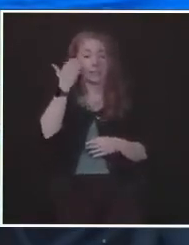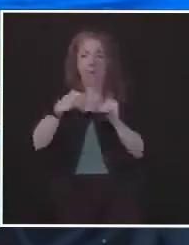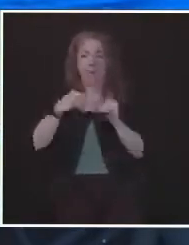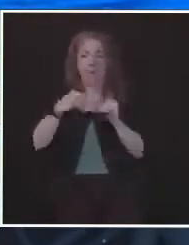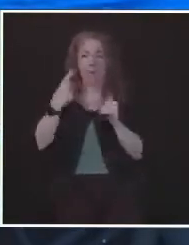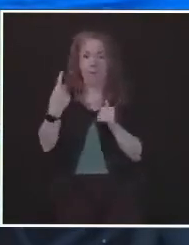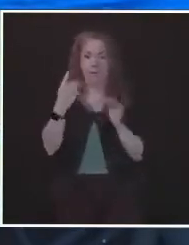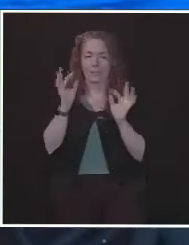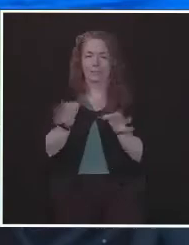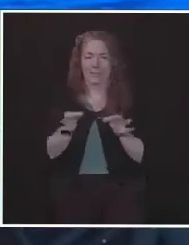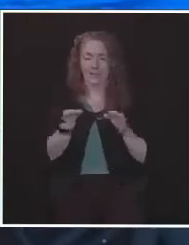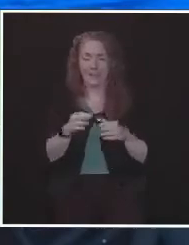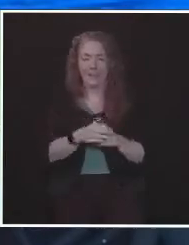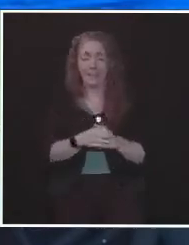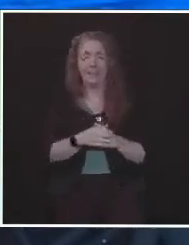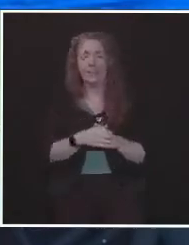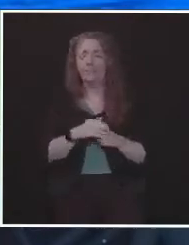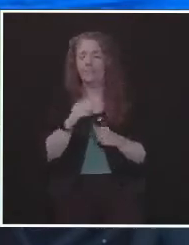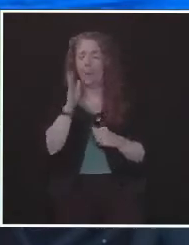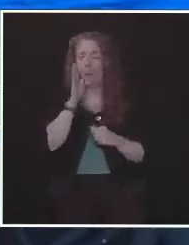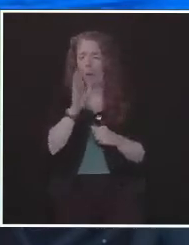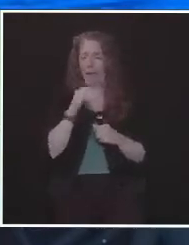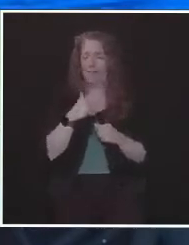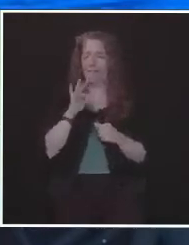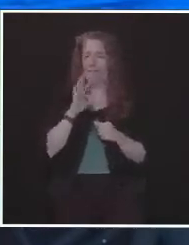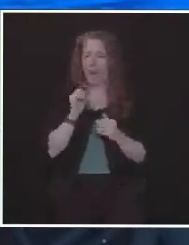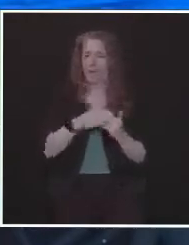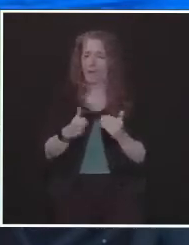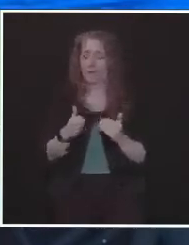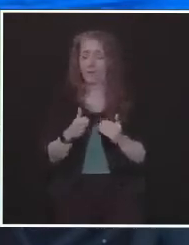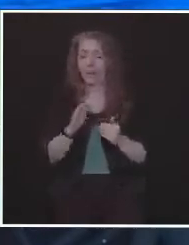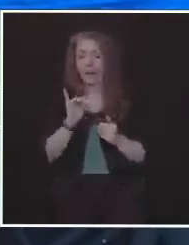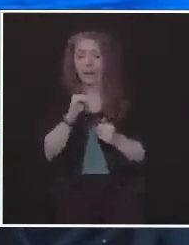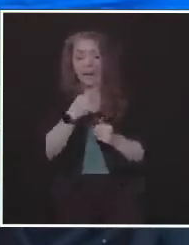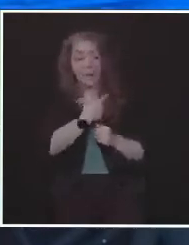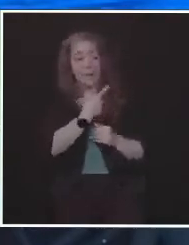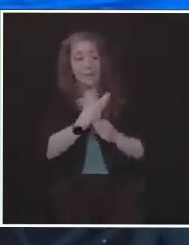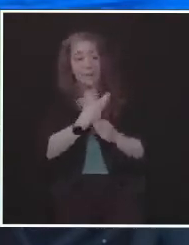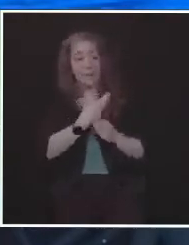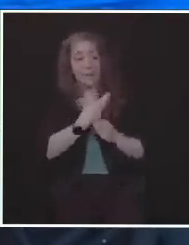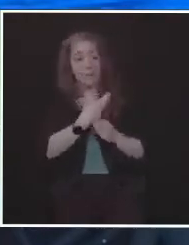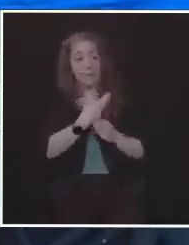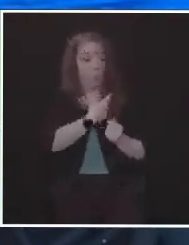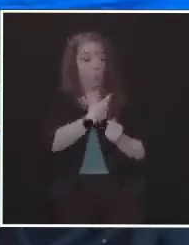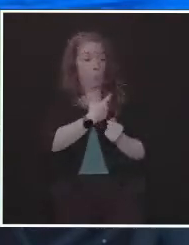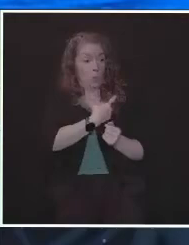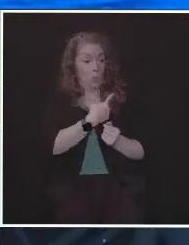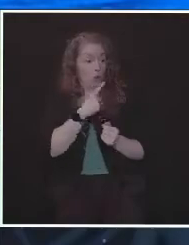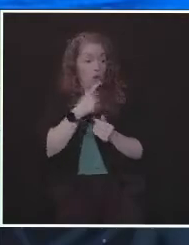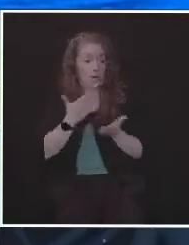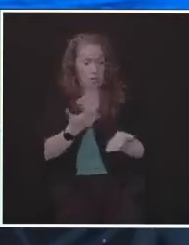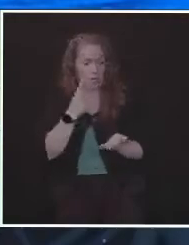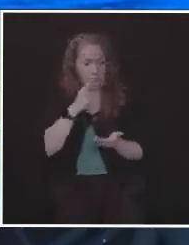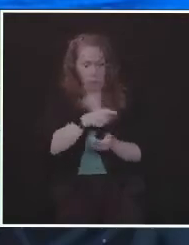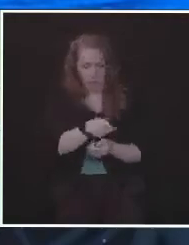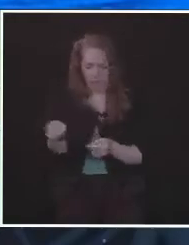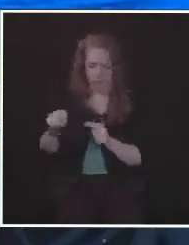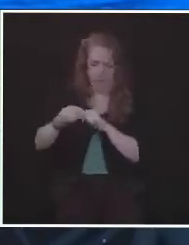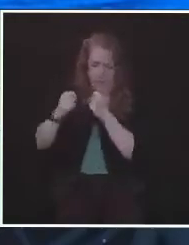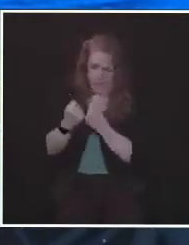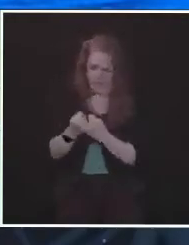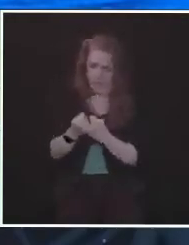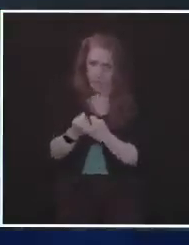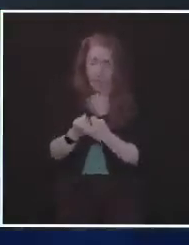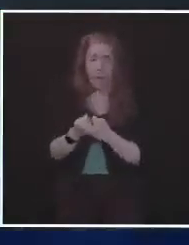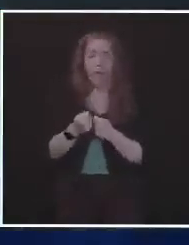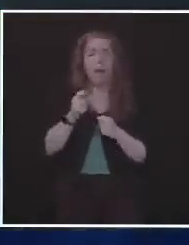And as he and I have said, you know, we're here for our team. There will be a transition, and we know sometimes it'll be hard, but